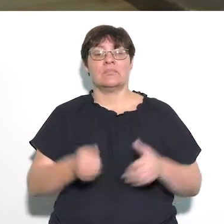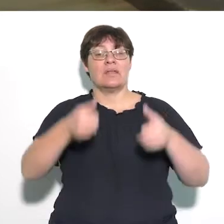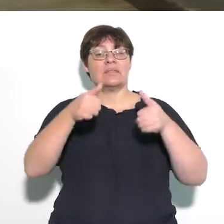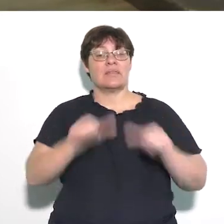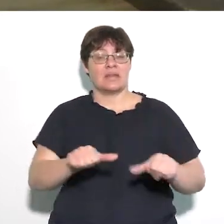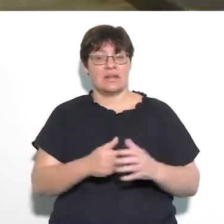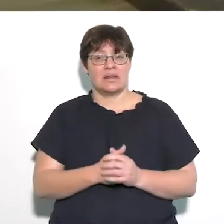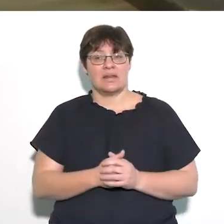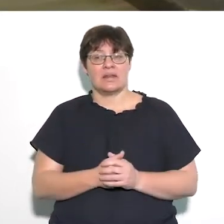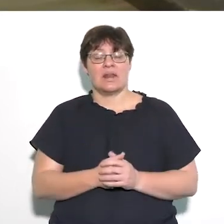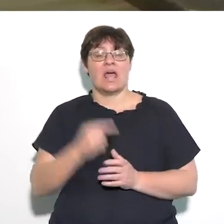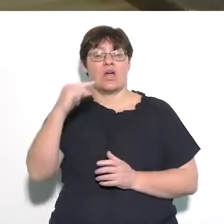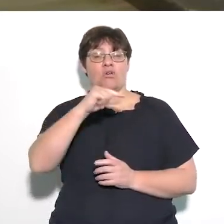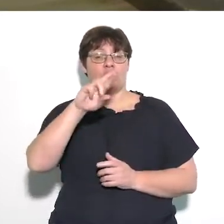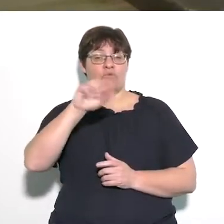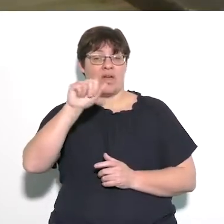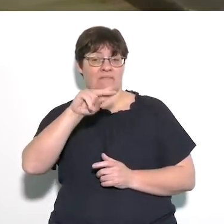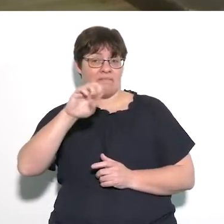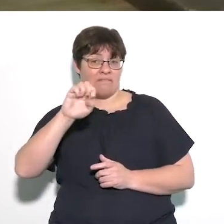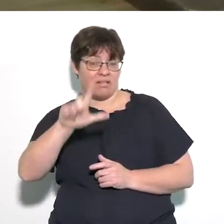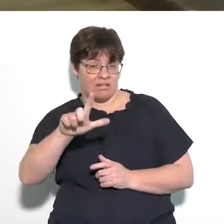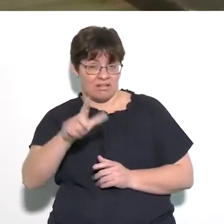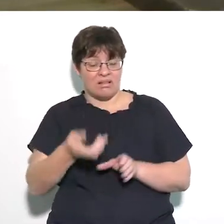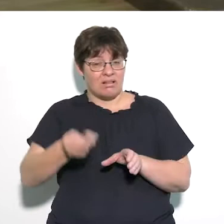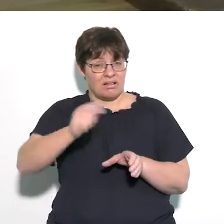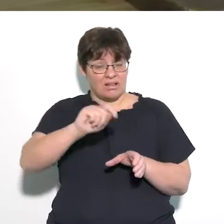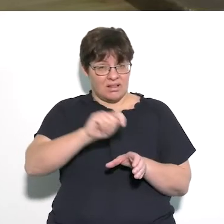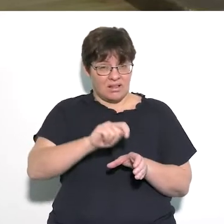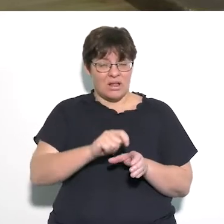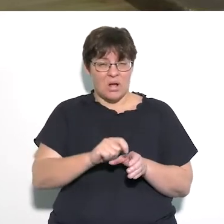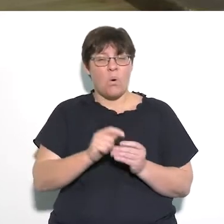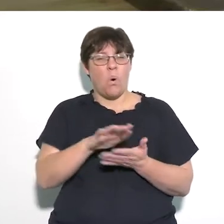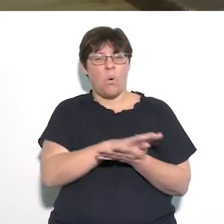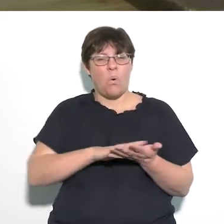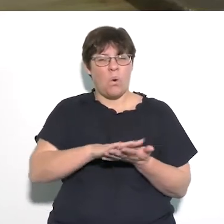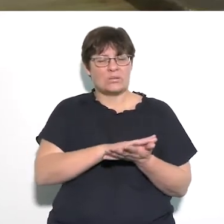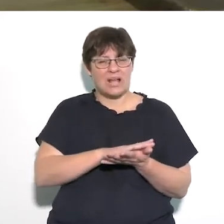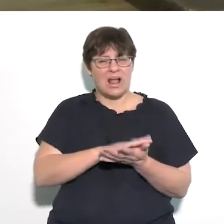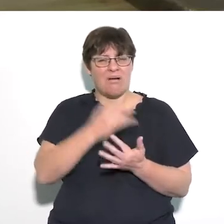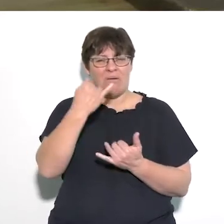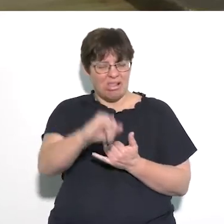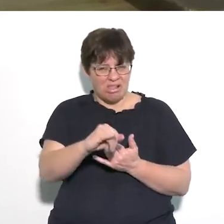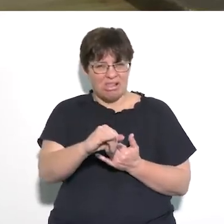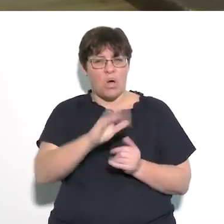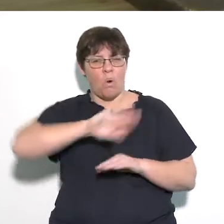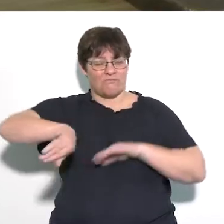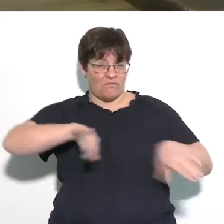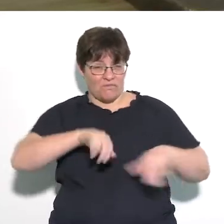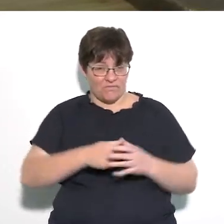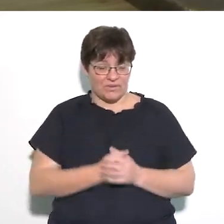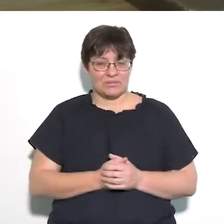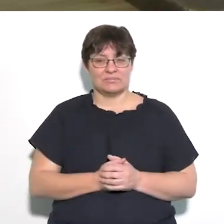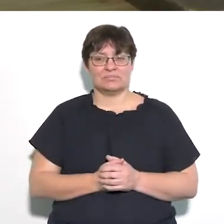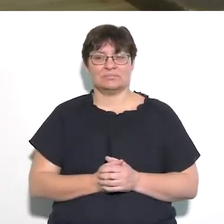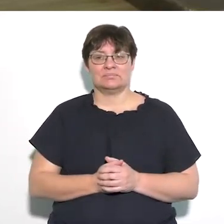And then coarse gravel to remove impurities that are slightly